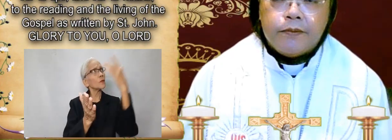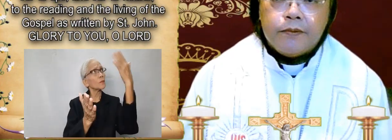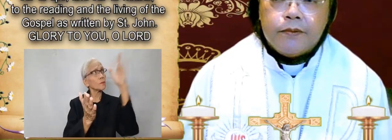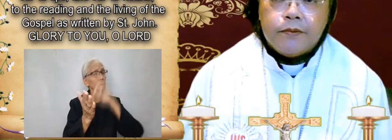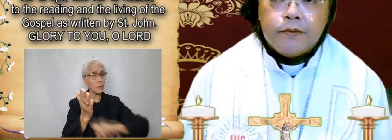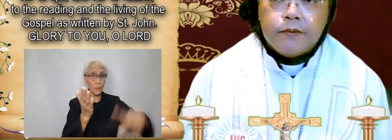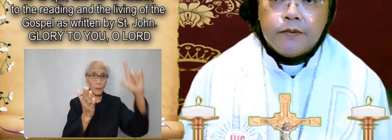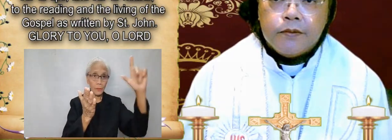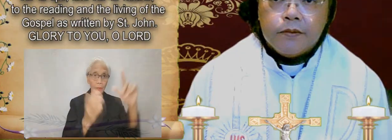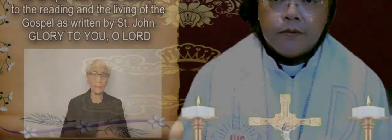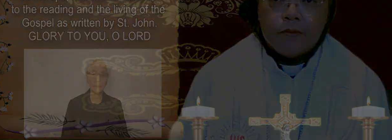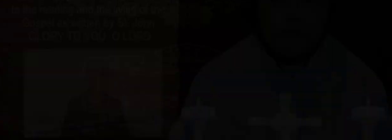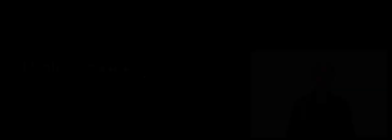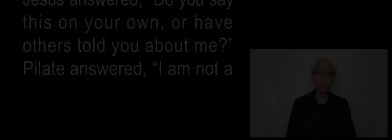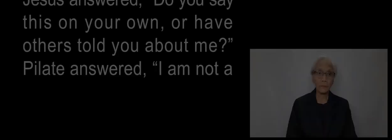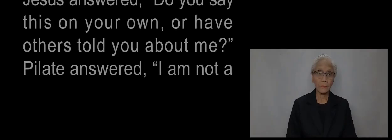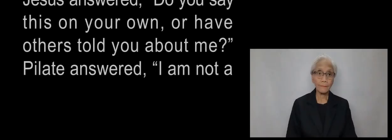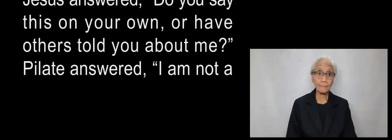Glory to you, O Lord.